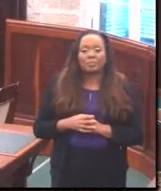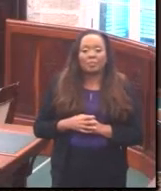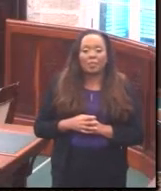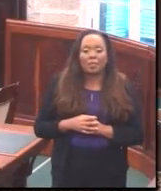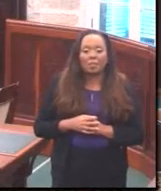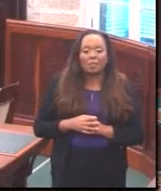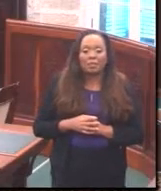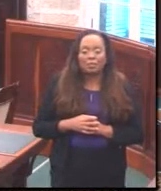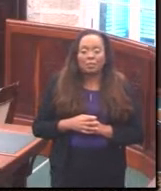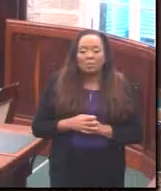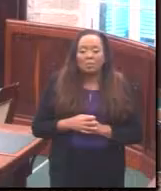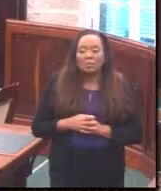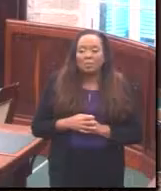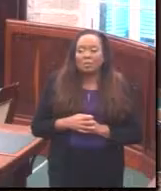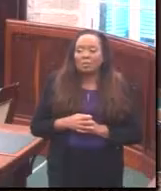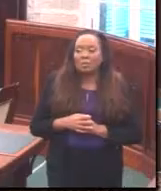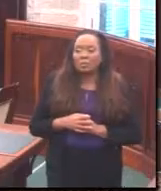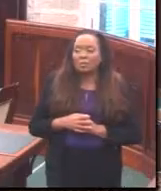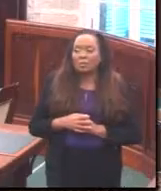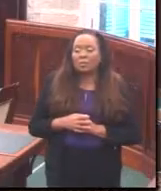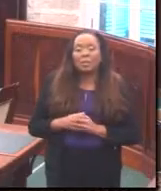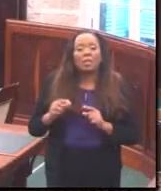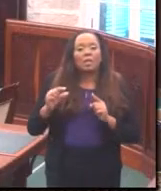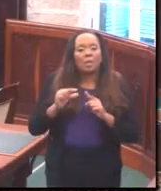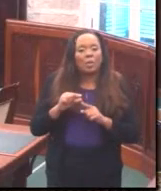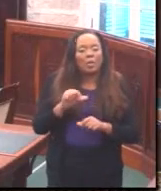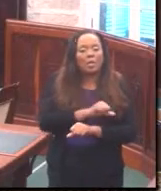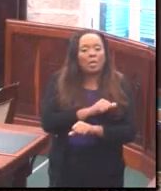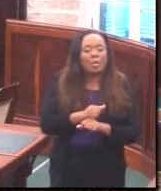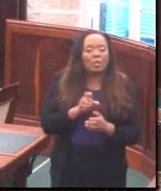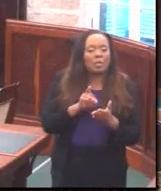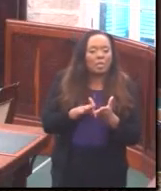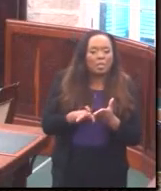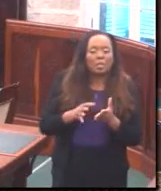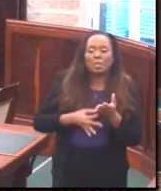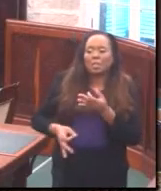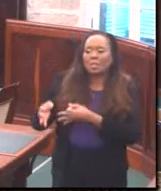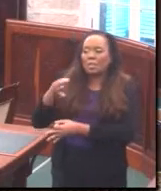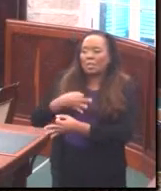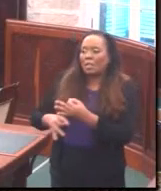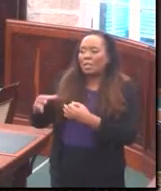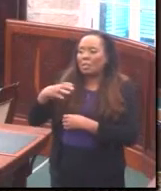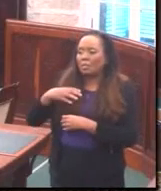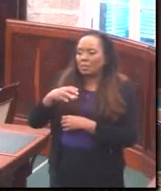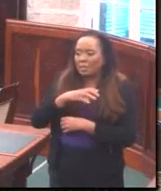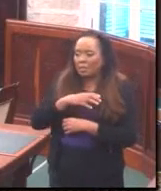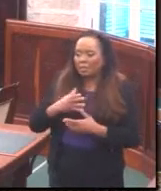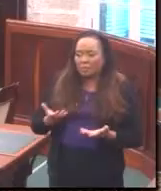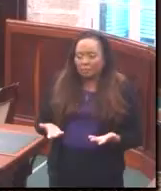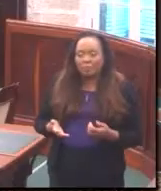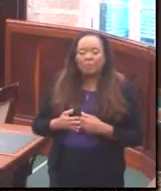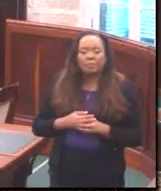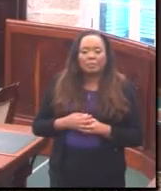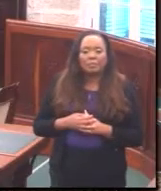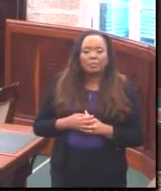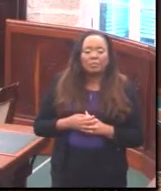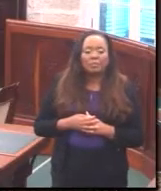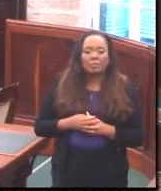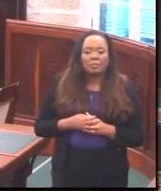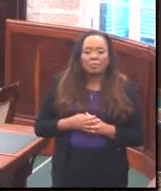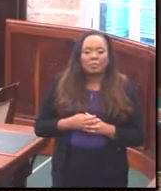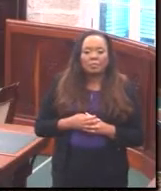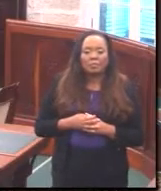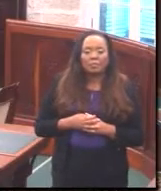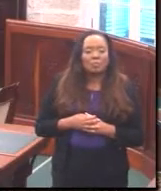The word authority was deleted and the word commission substituted therefore. The same sin is committed.